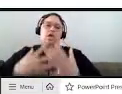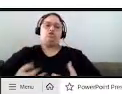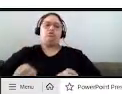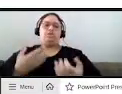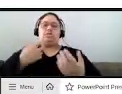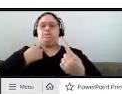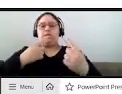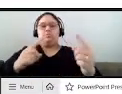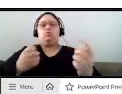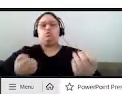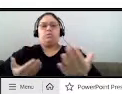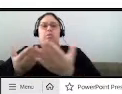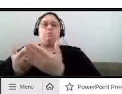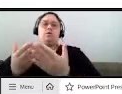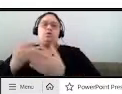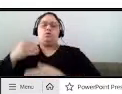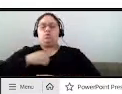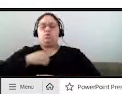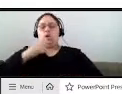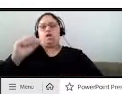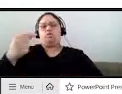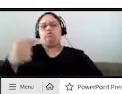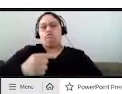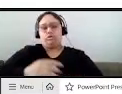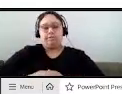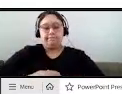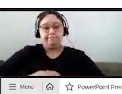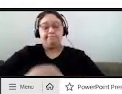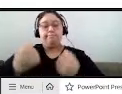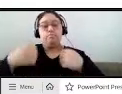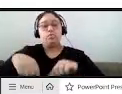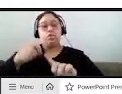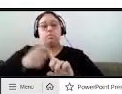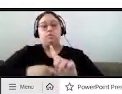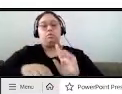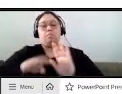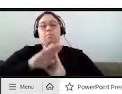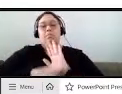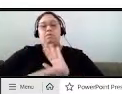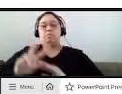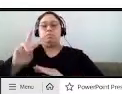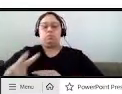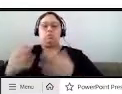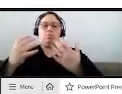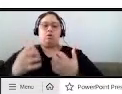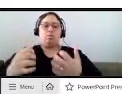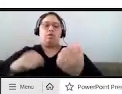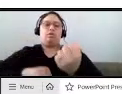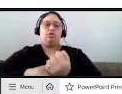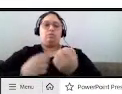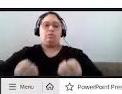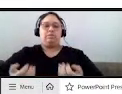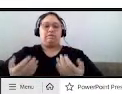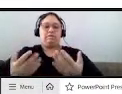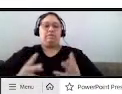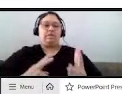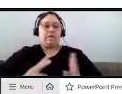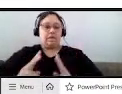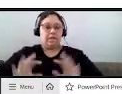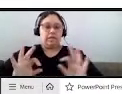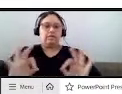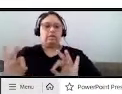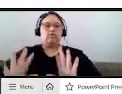to the Auditor General. Chairperson, under Program 2, Parliamentary Support Services, again, in terms of